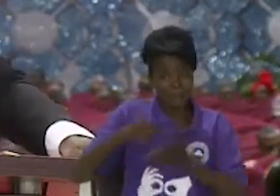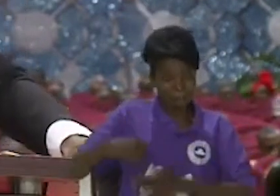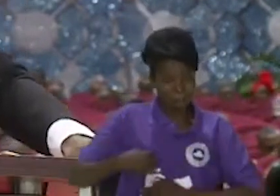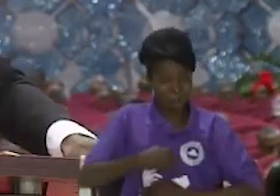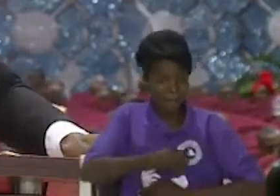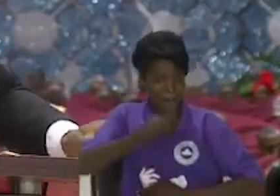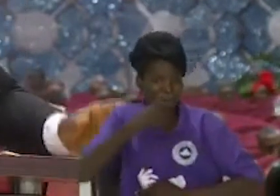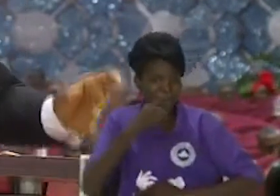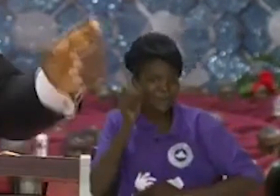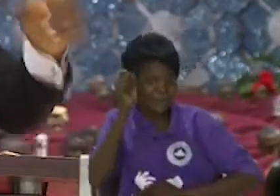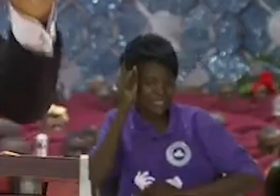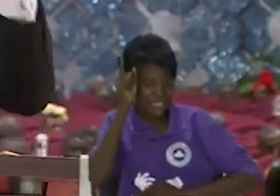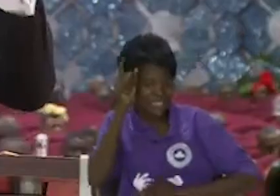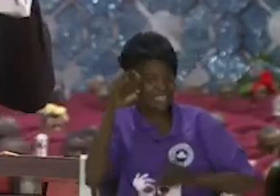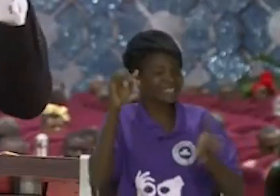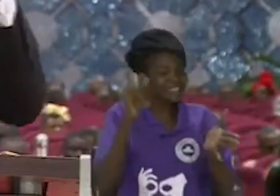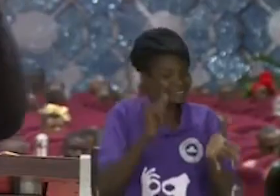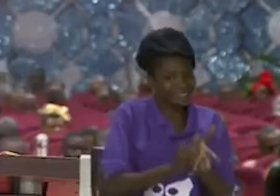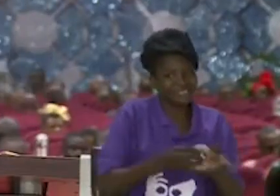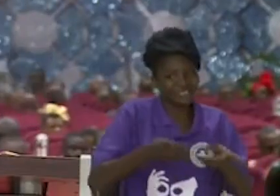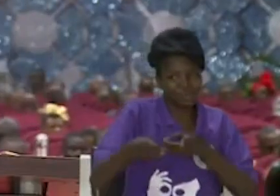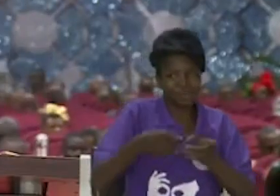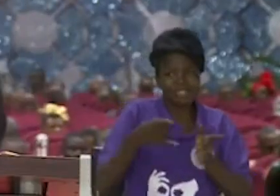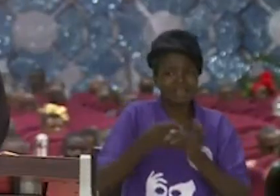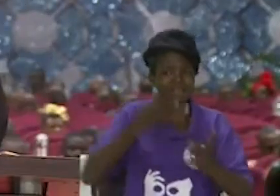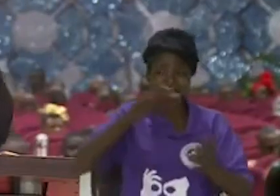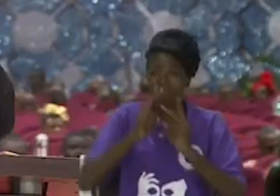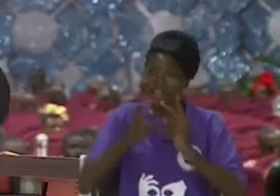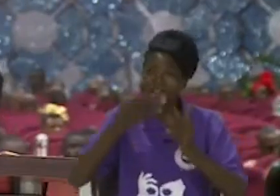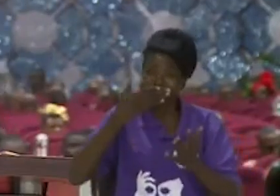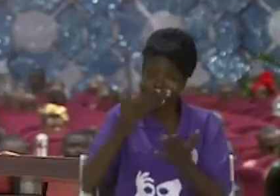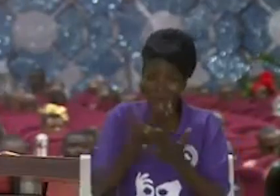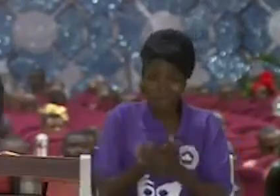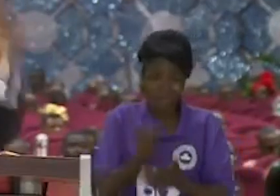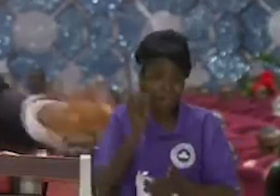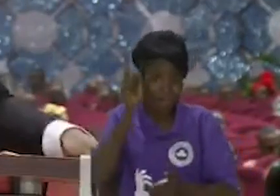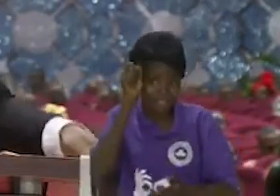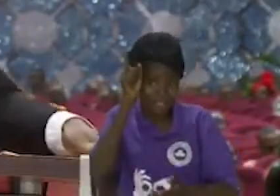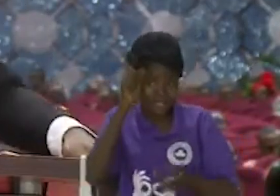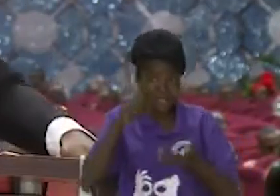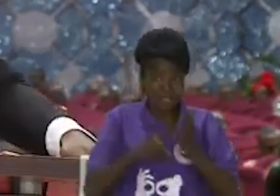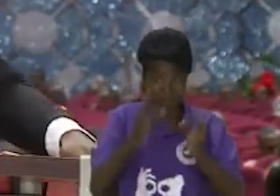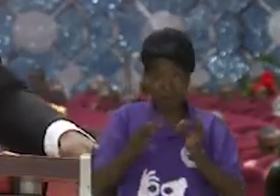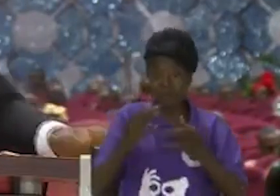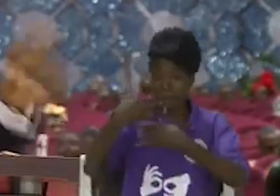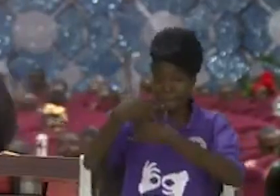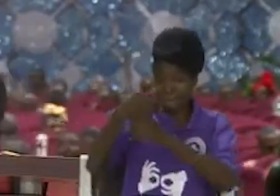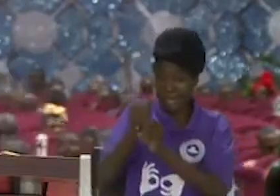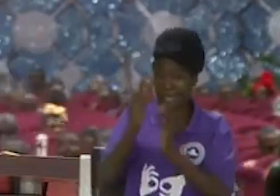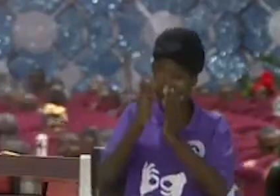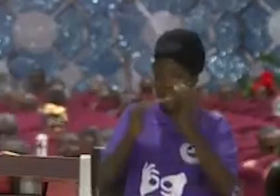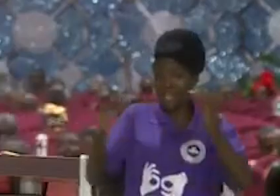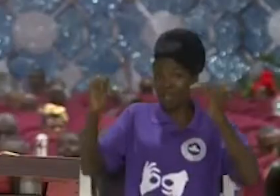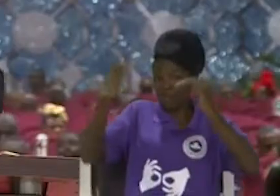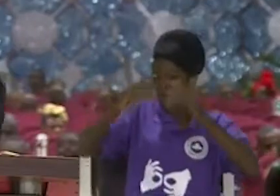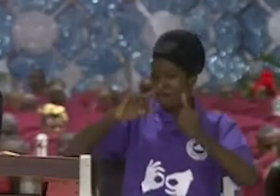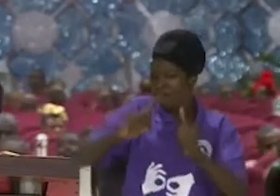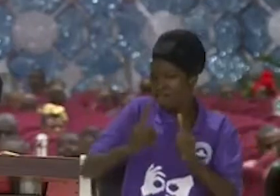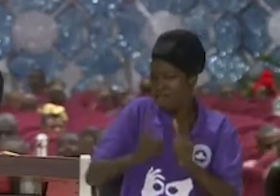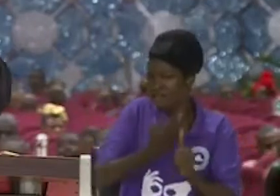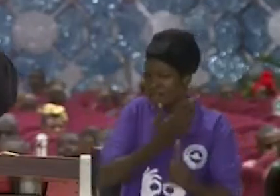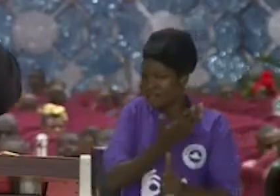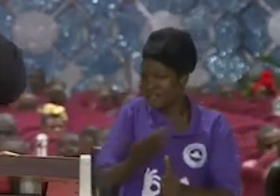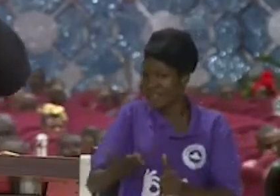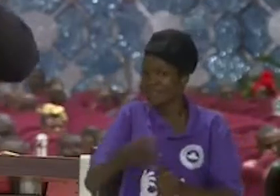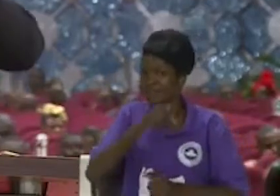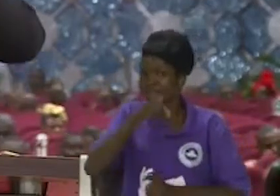way? You see, it is very good and excellent desire for us to want to make it to heaven to the end. But first and foremost, we must